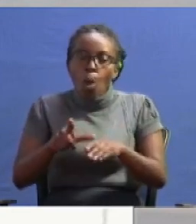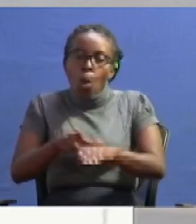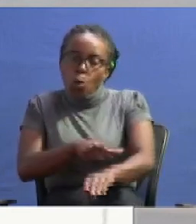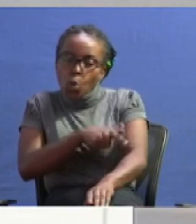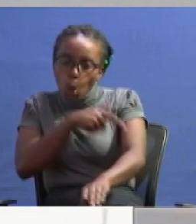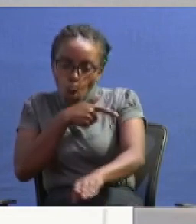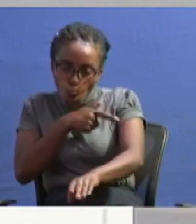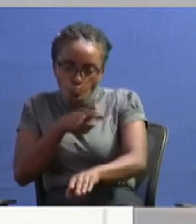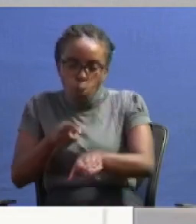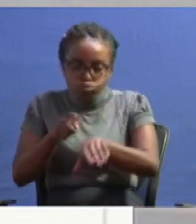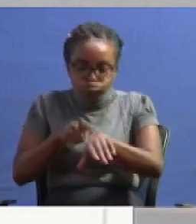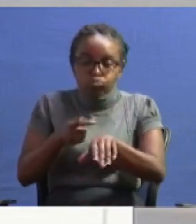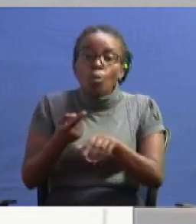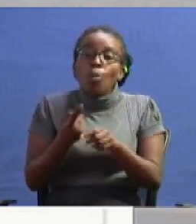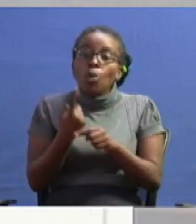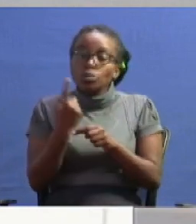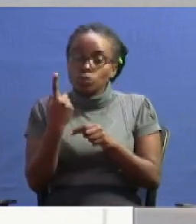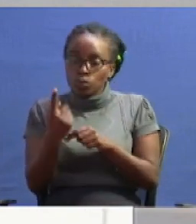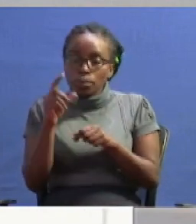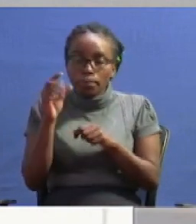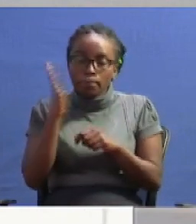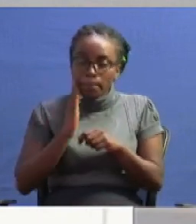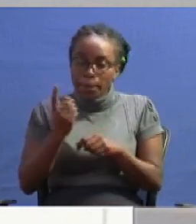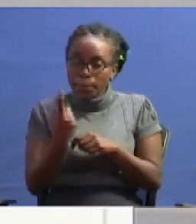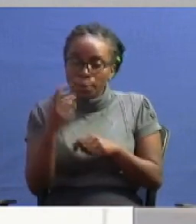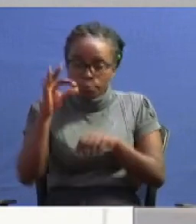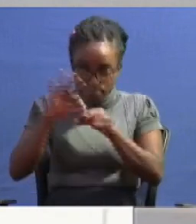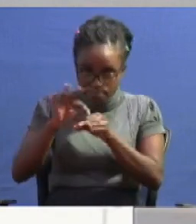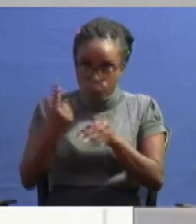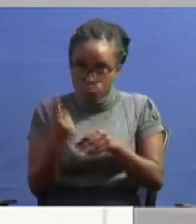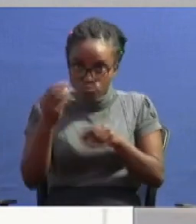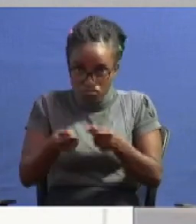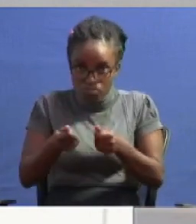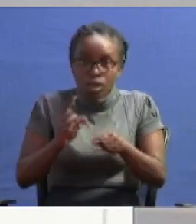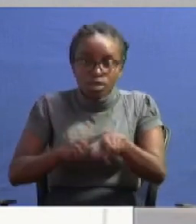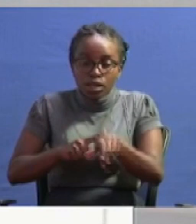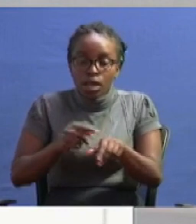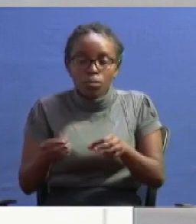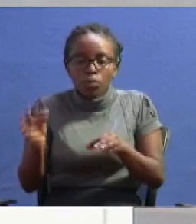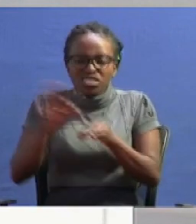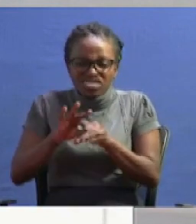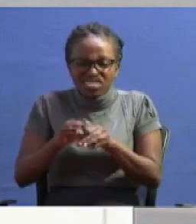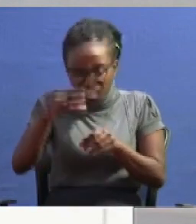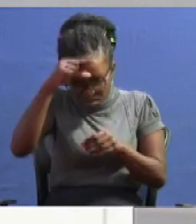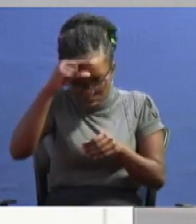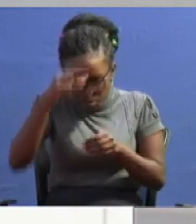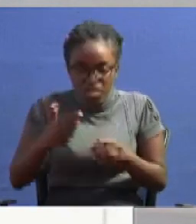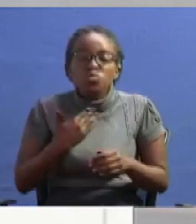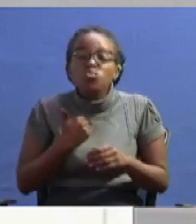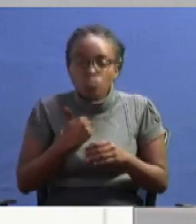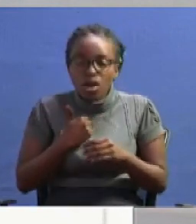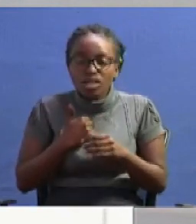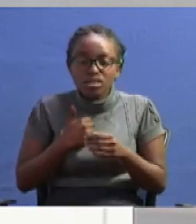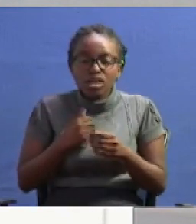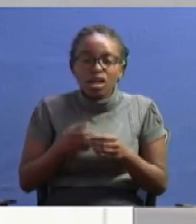one vote, one shilling that Rigathi is apparently advocating for. And this President William Ruto